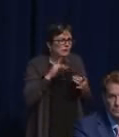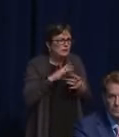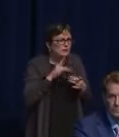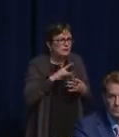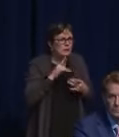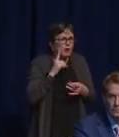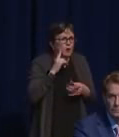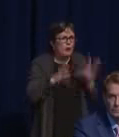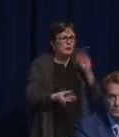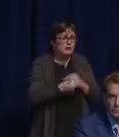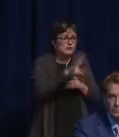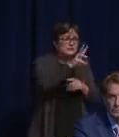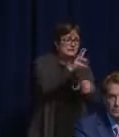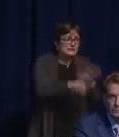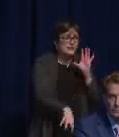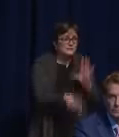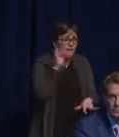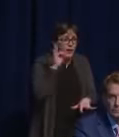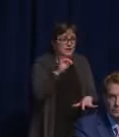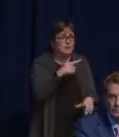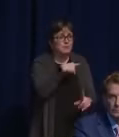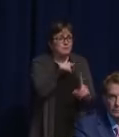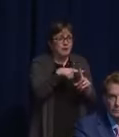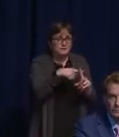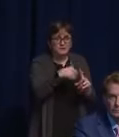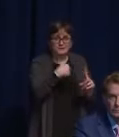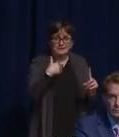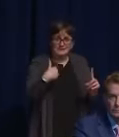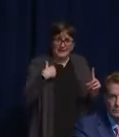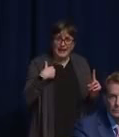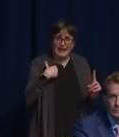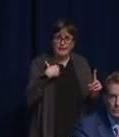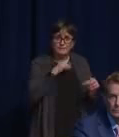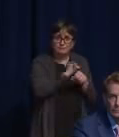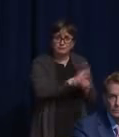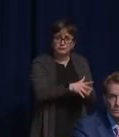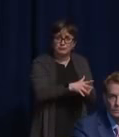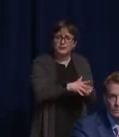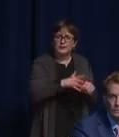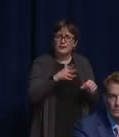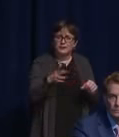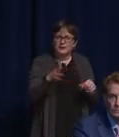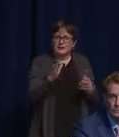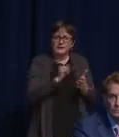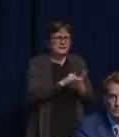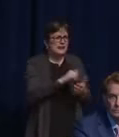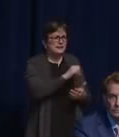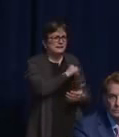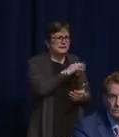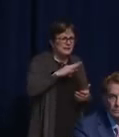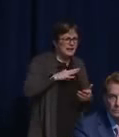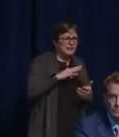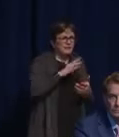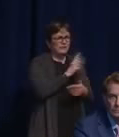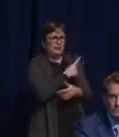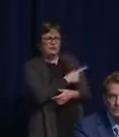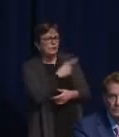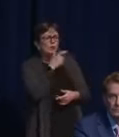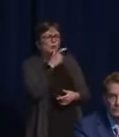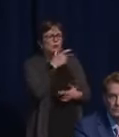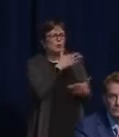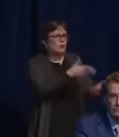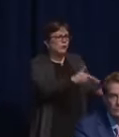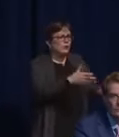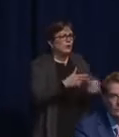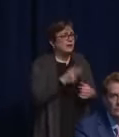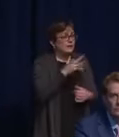them. Does that involve employees or patients or both? And if it involves any patients, are they